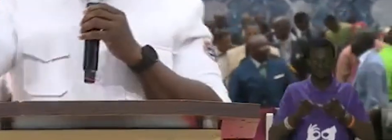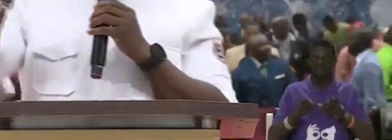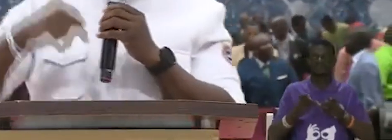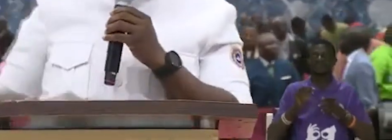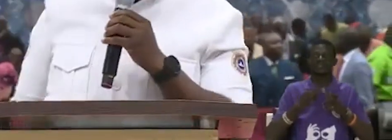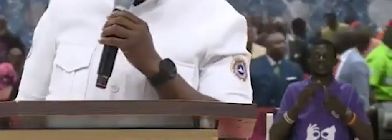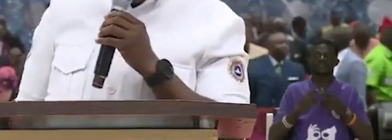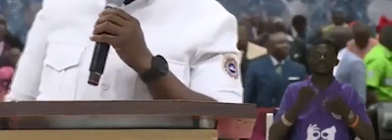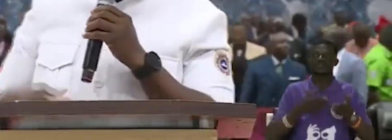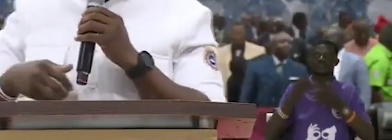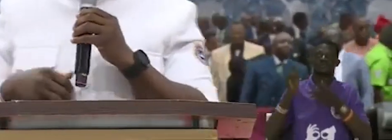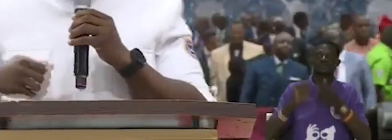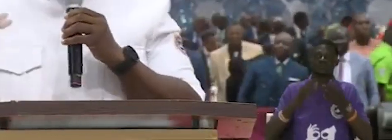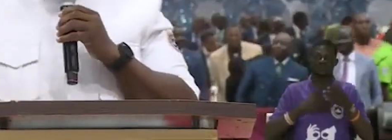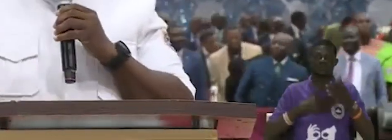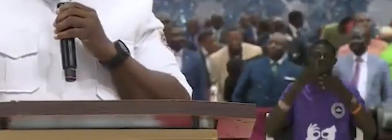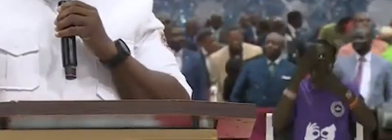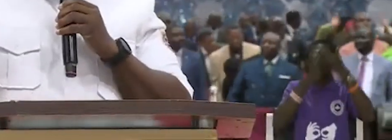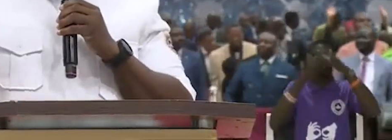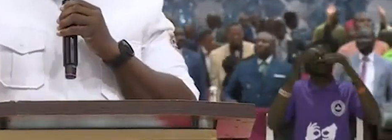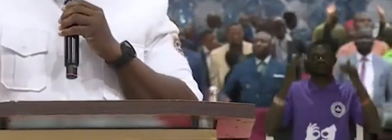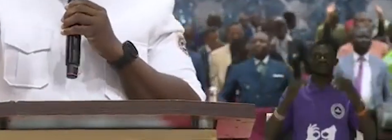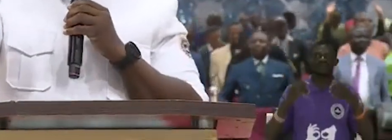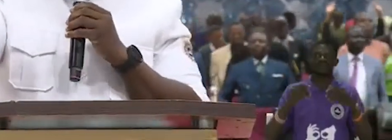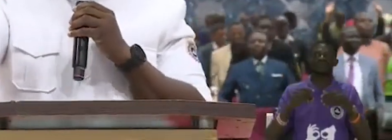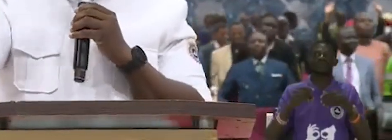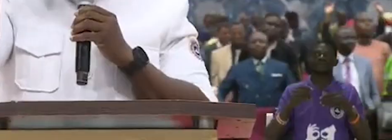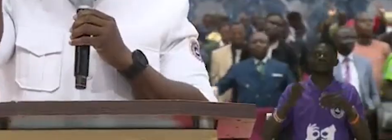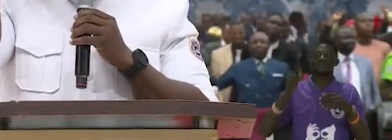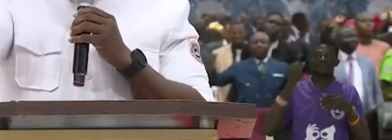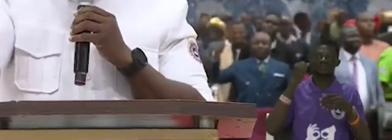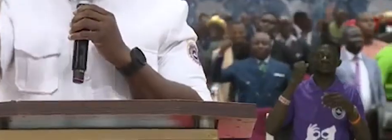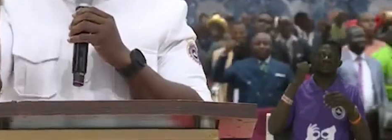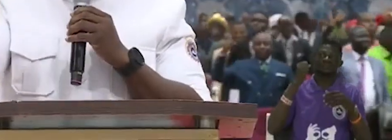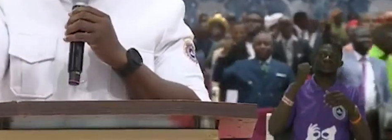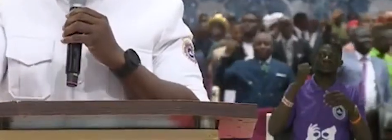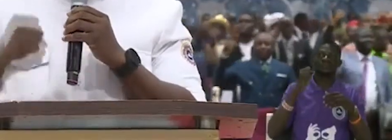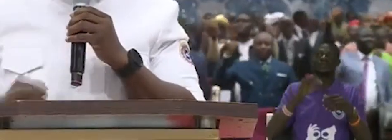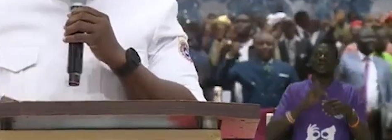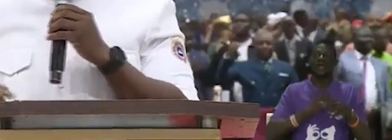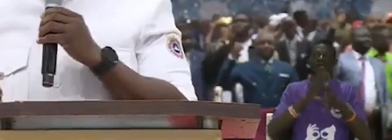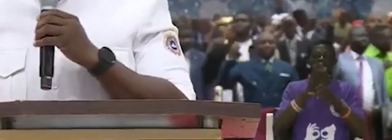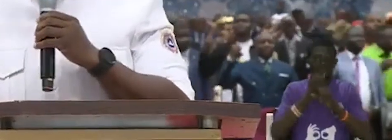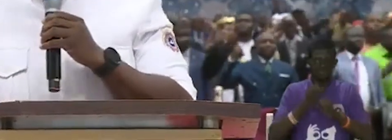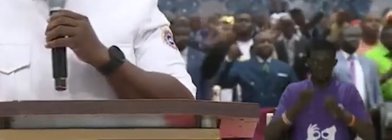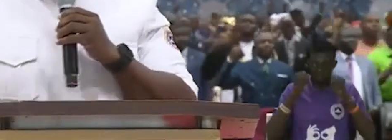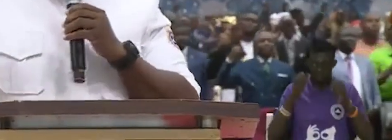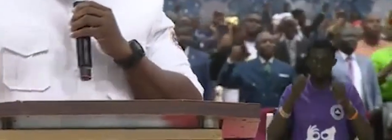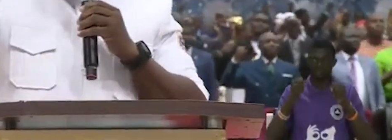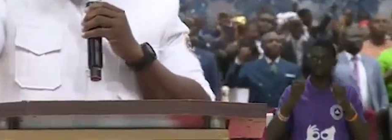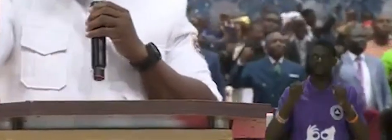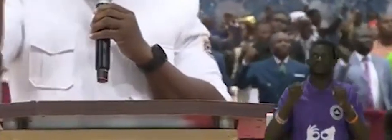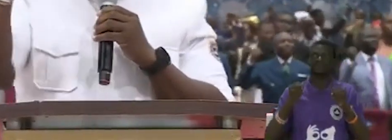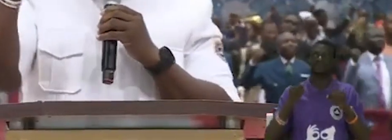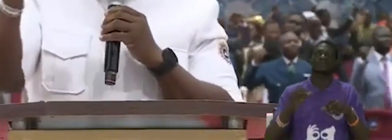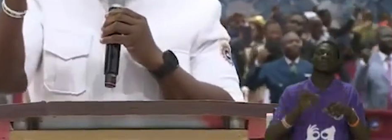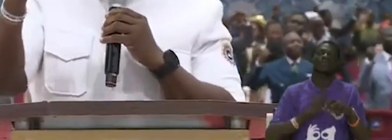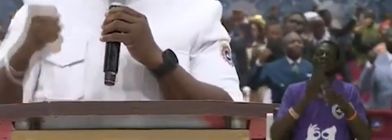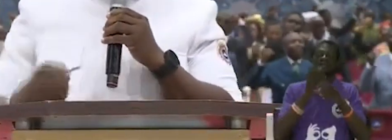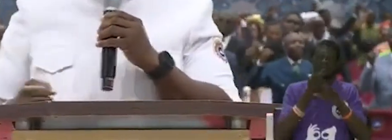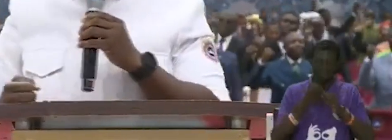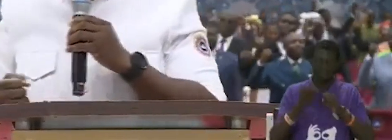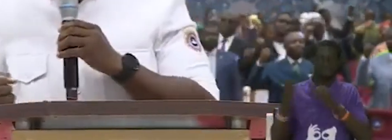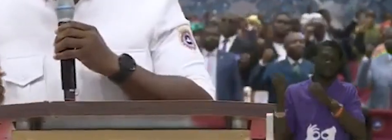will carry me into heaven. Then make a feast and say, I receive strength. I receive